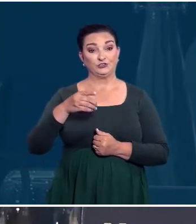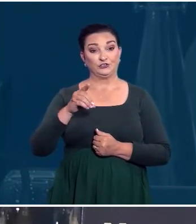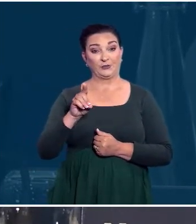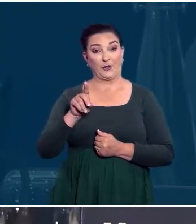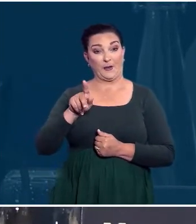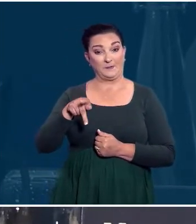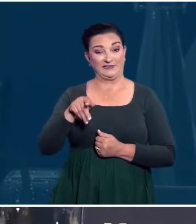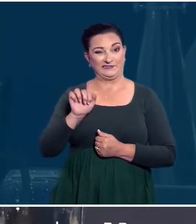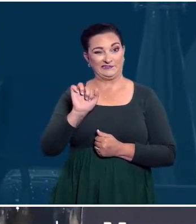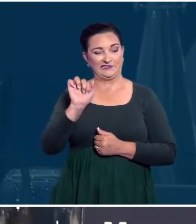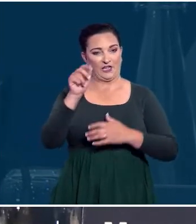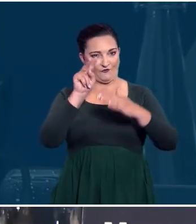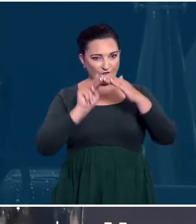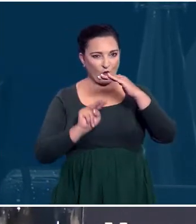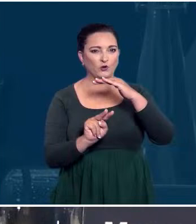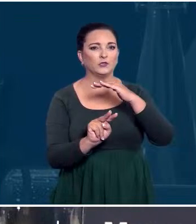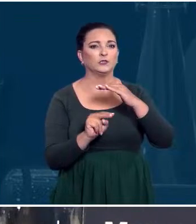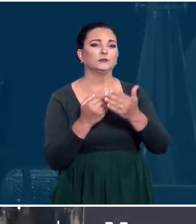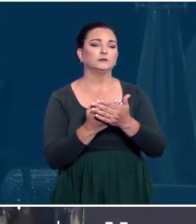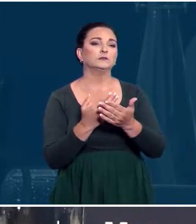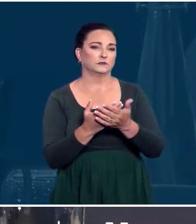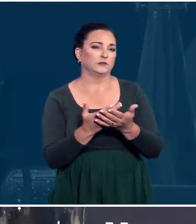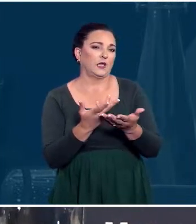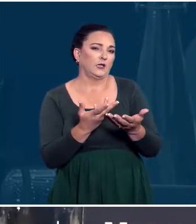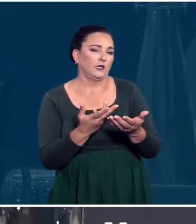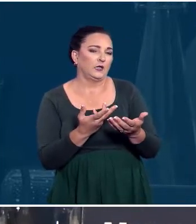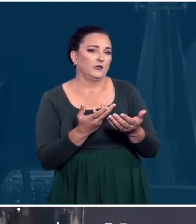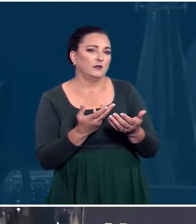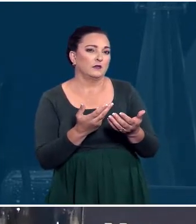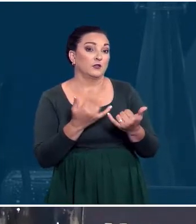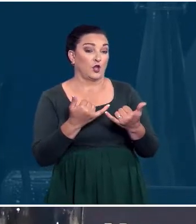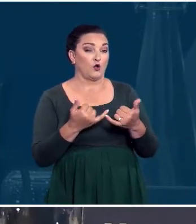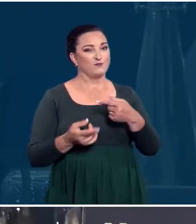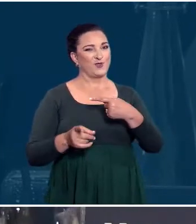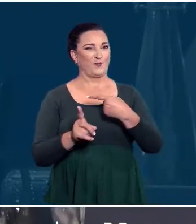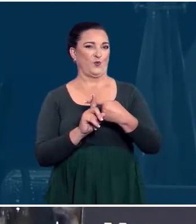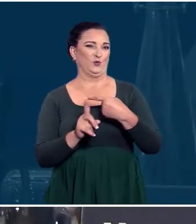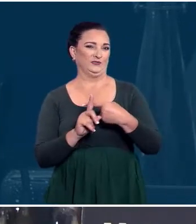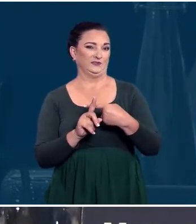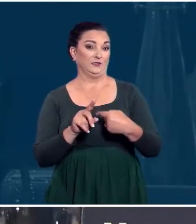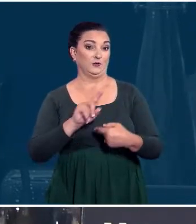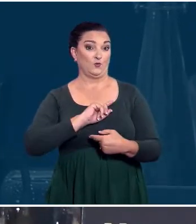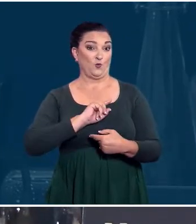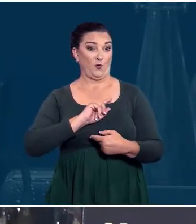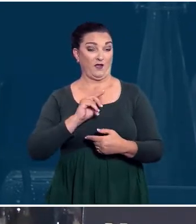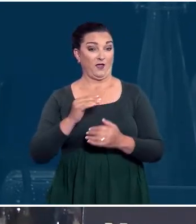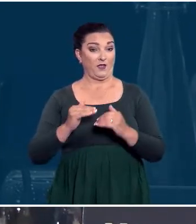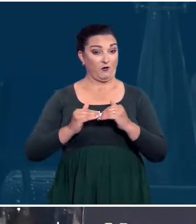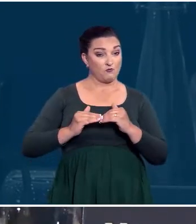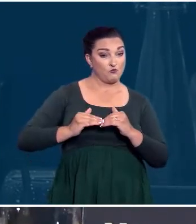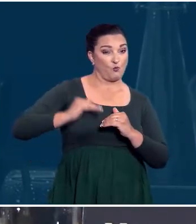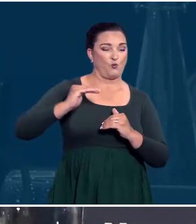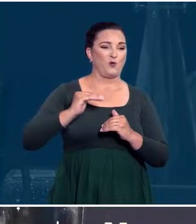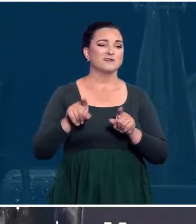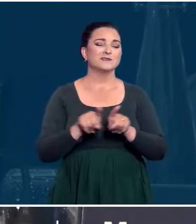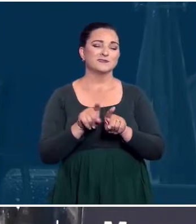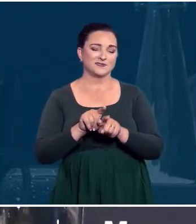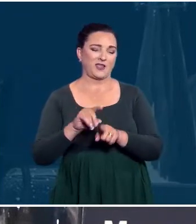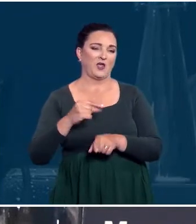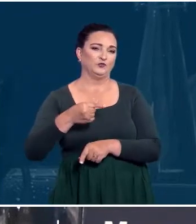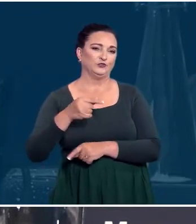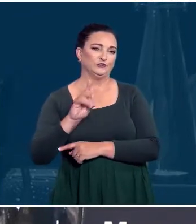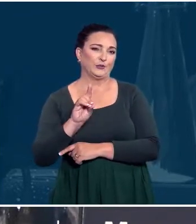forecast. So when household consumption rises, GDP rises, and you also get an investment